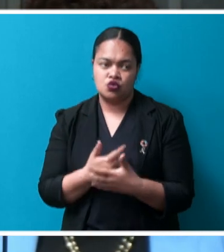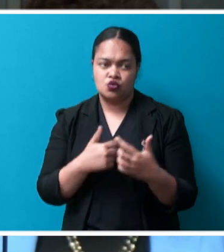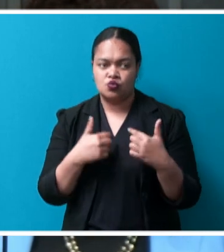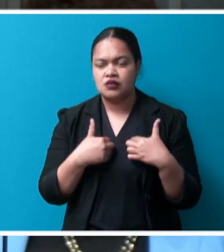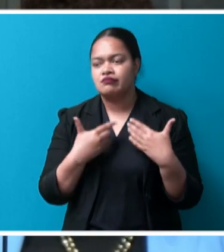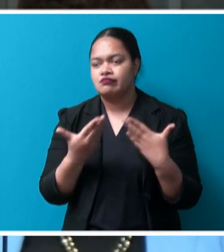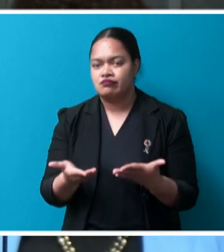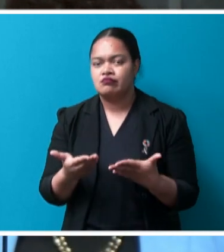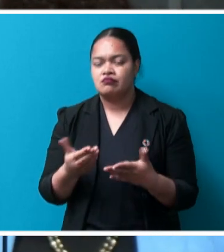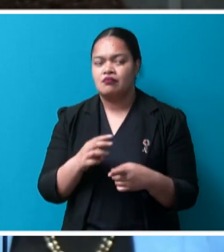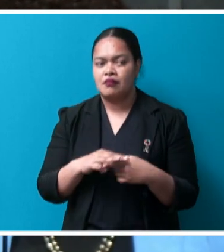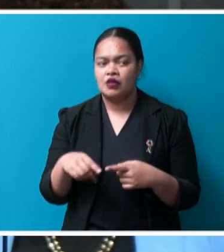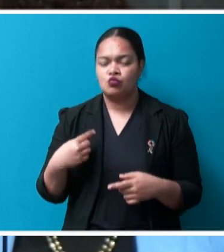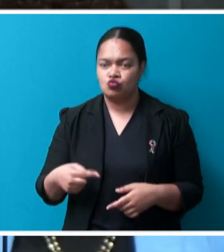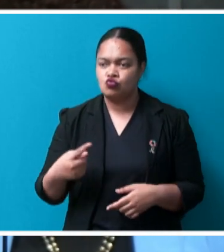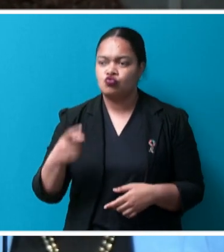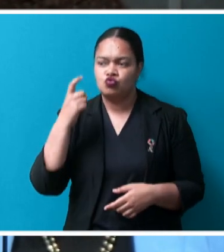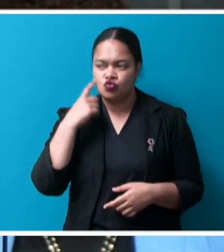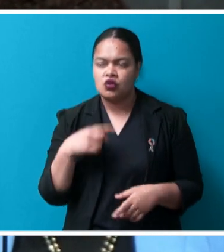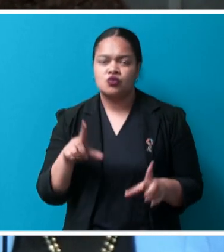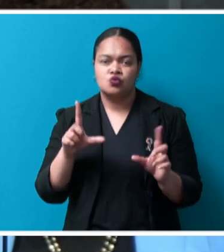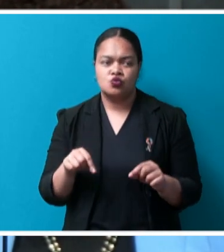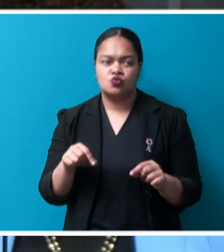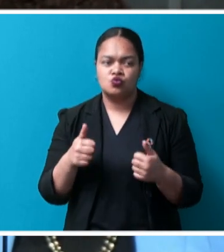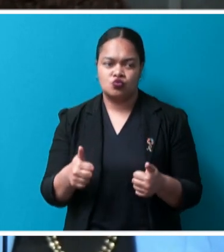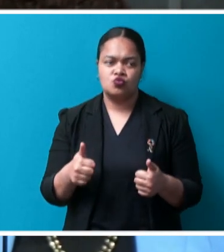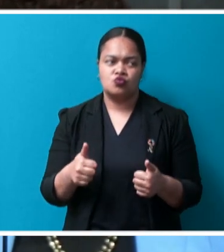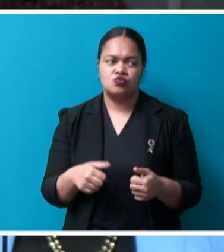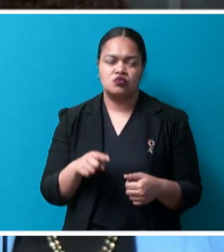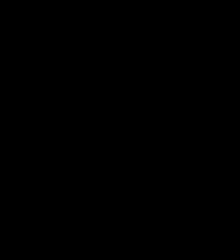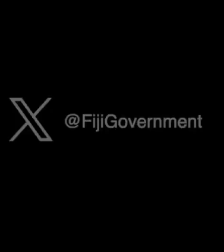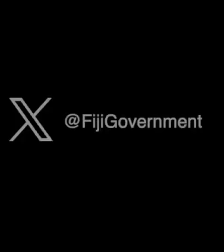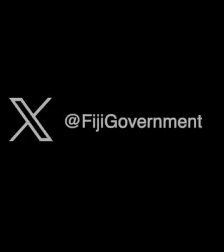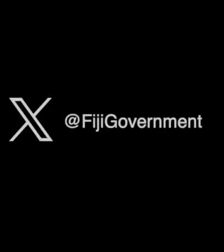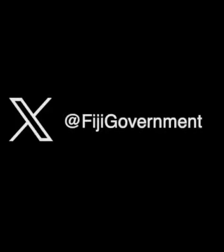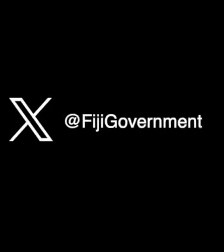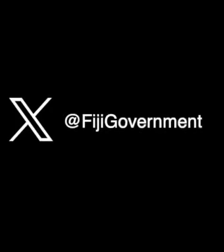on and that we are trying to do something good here with introducing this program.